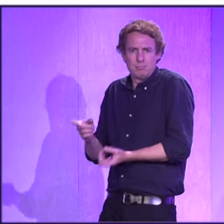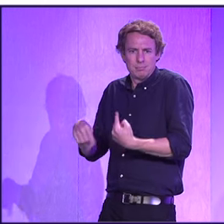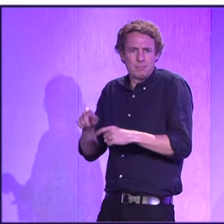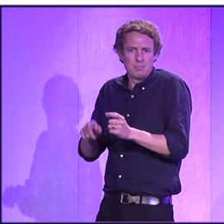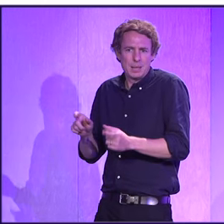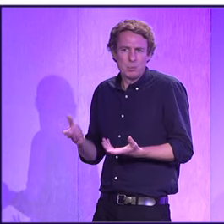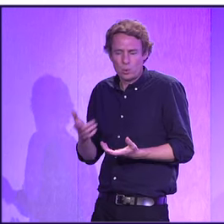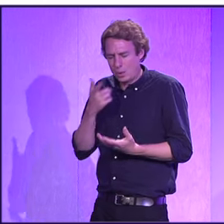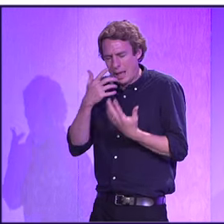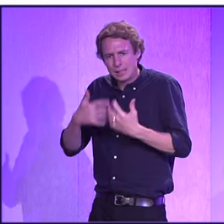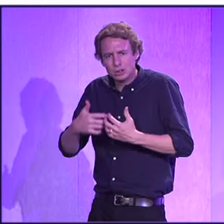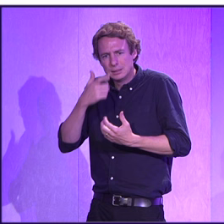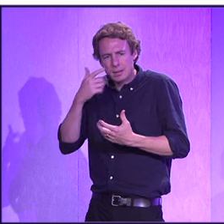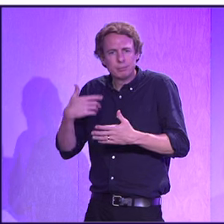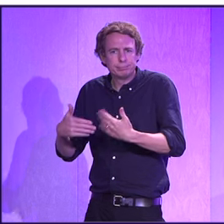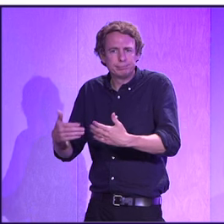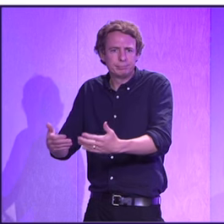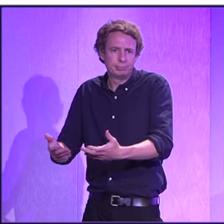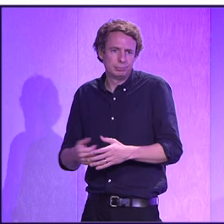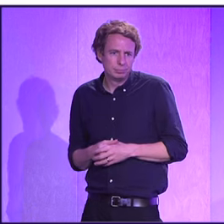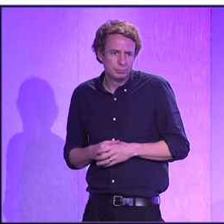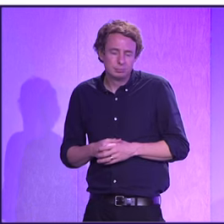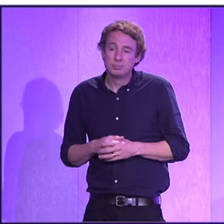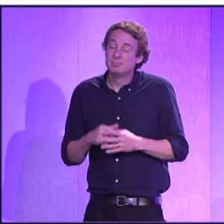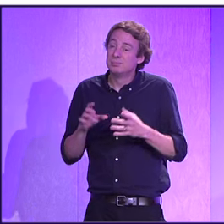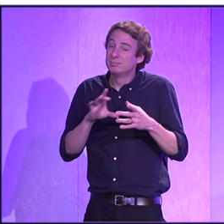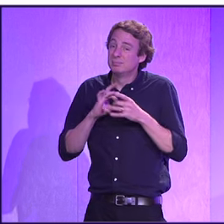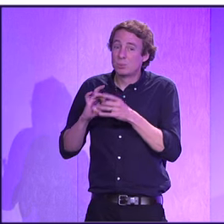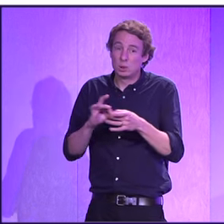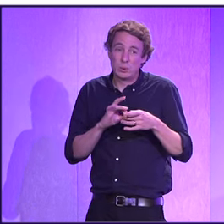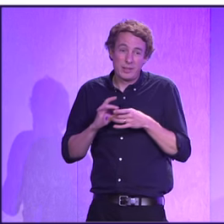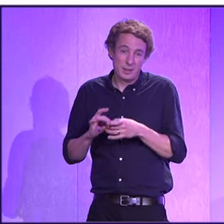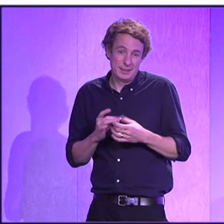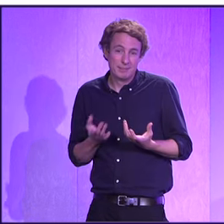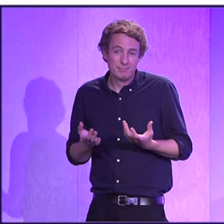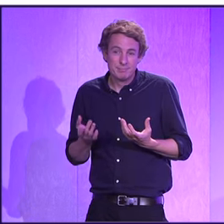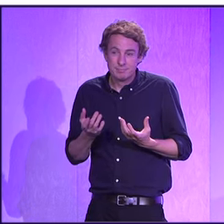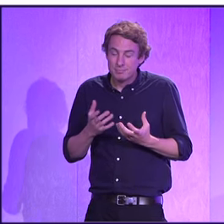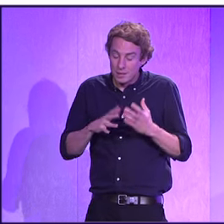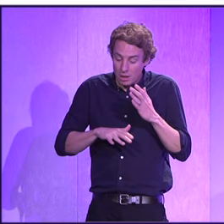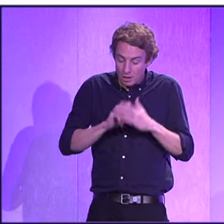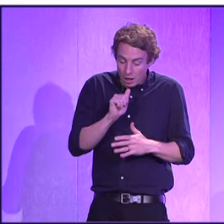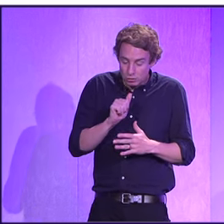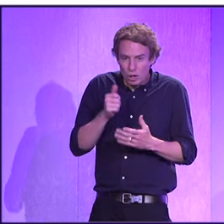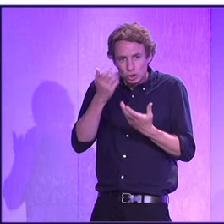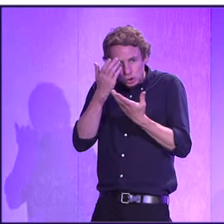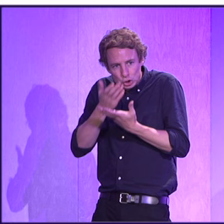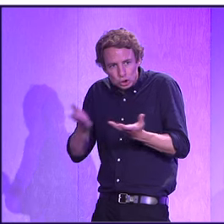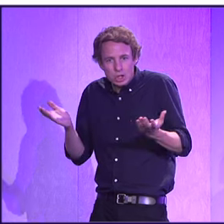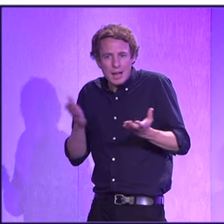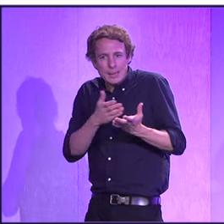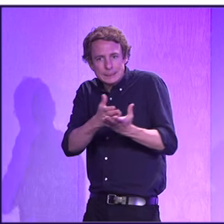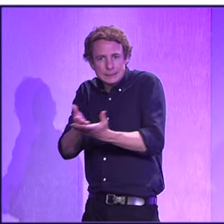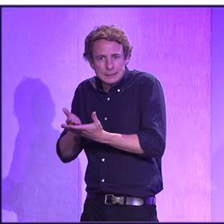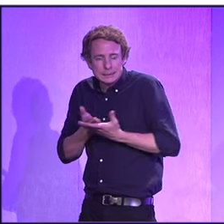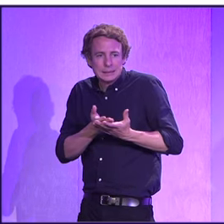it actually helps your engineers going faster. And team up. And have a learn-it-all culture. So share